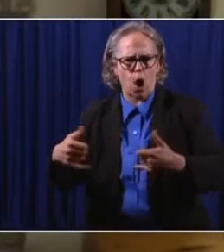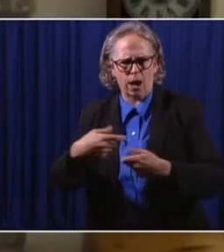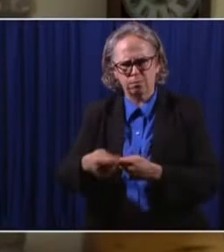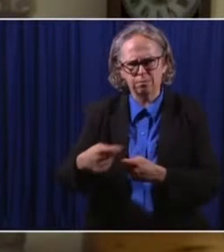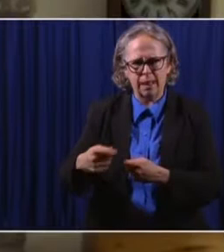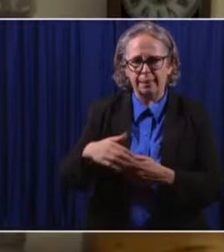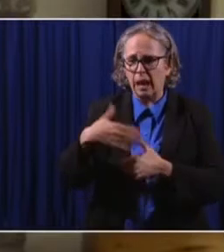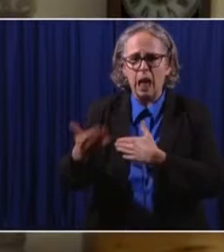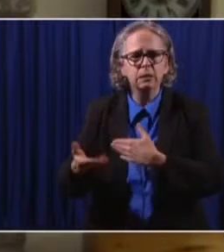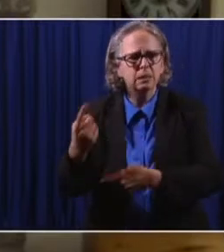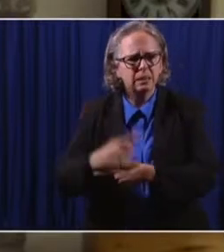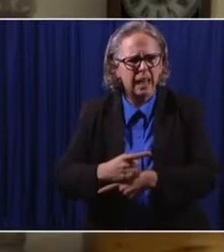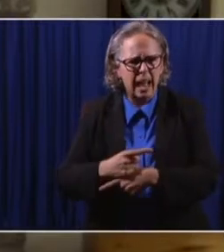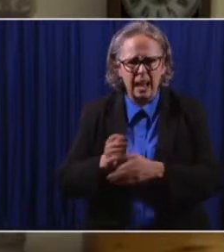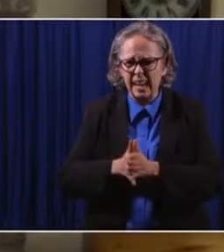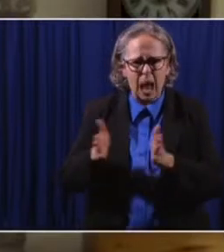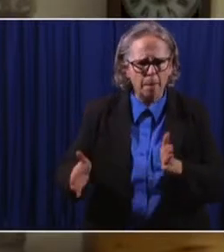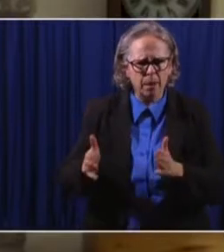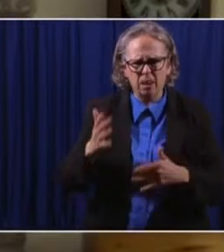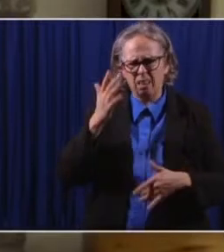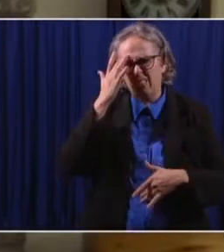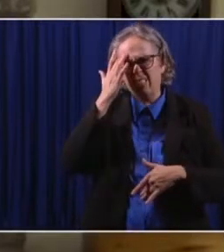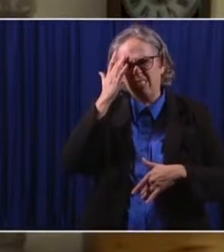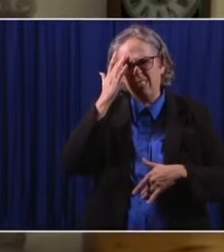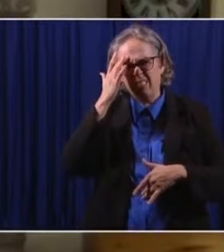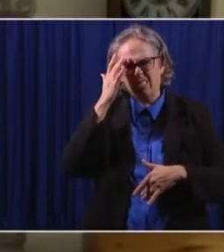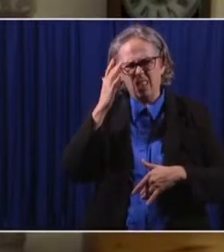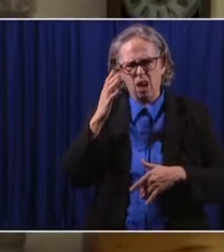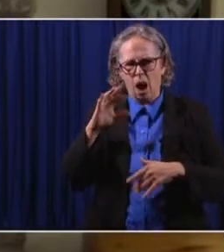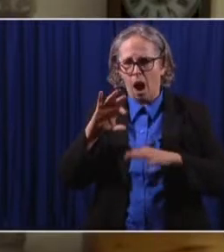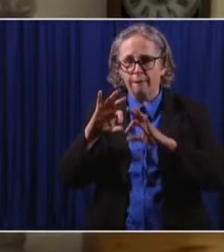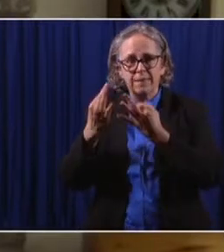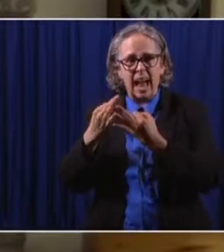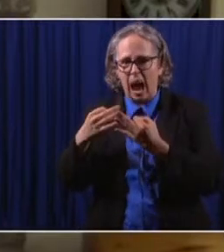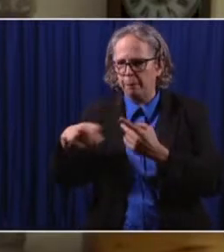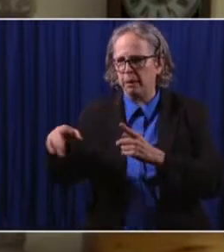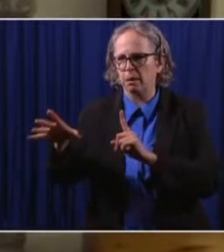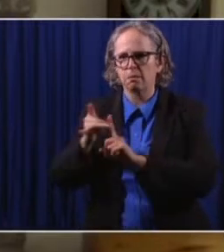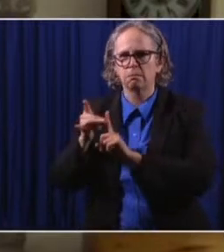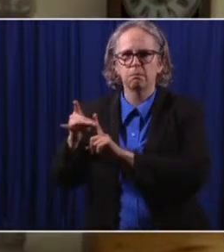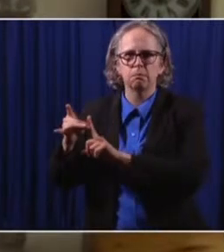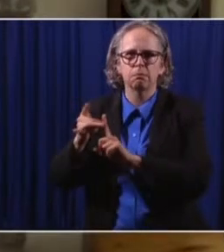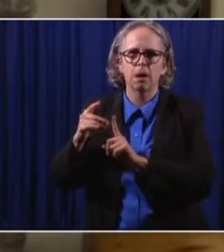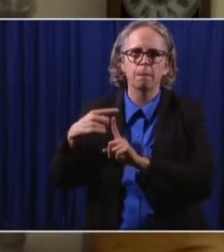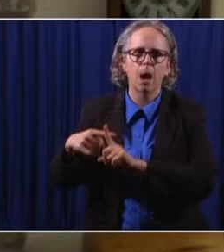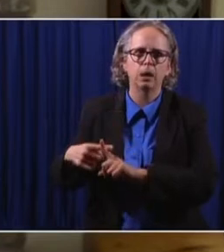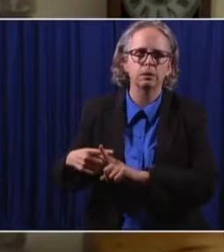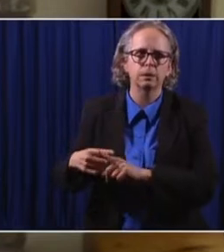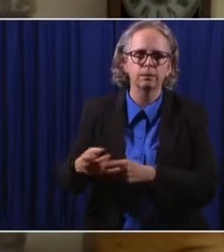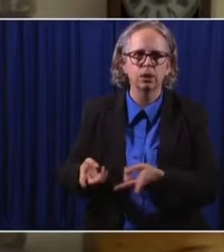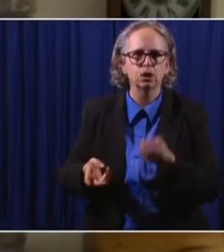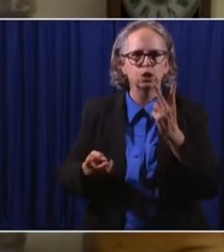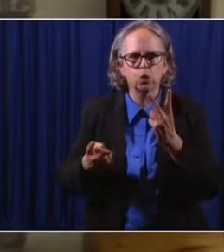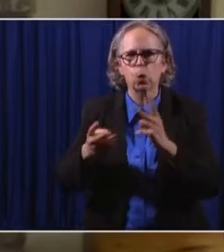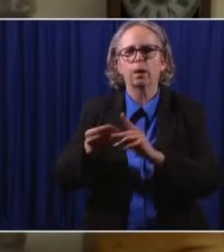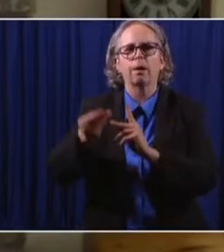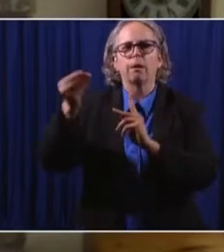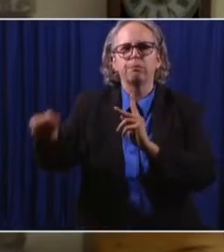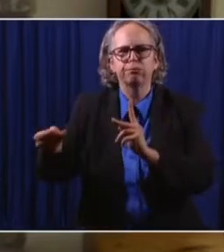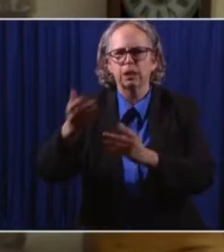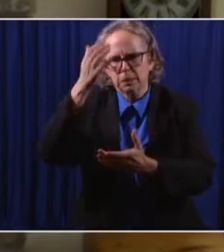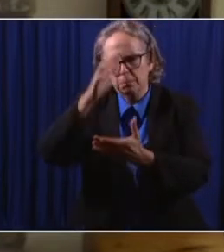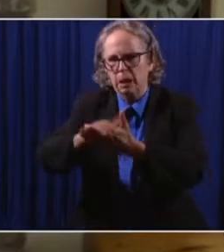and now all the family members are positive. 2 of the family members passed it along to their spouses. Putnam